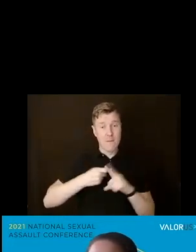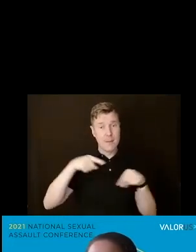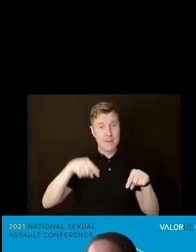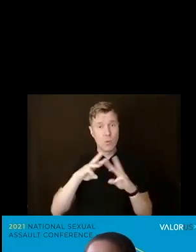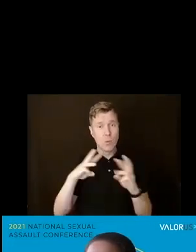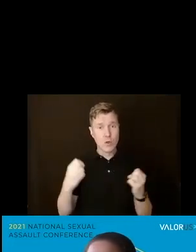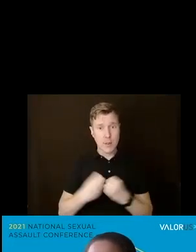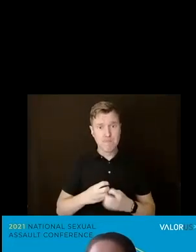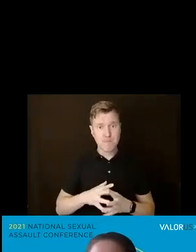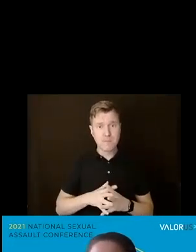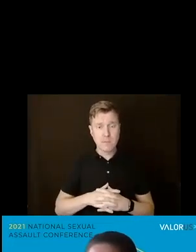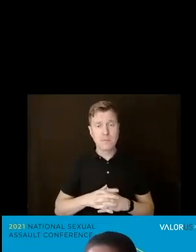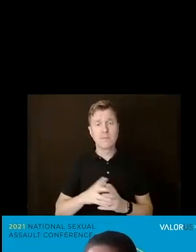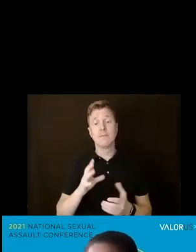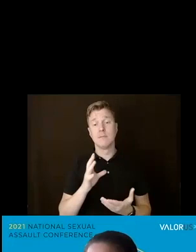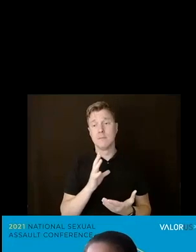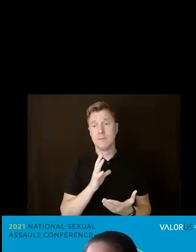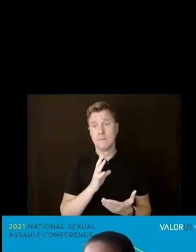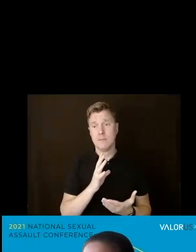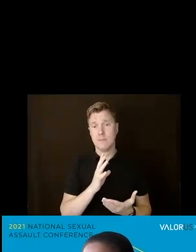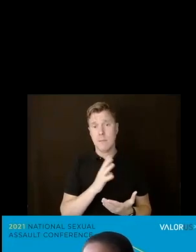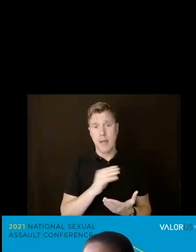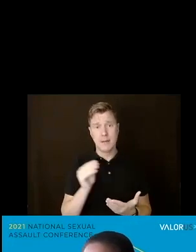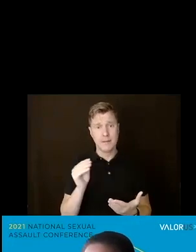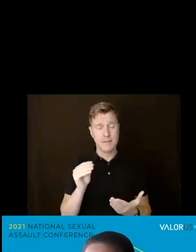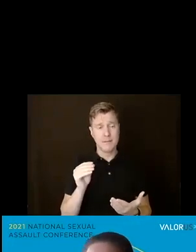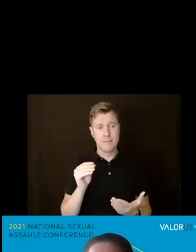from today's session? And